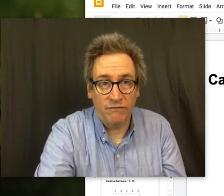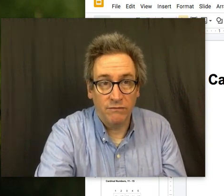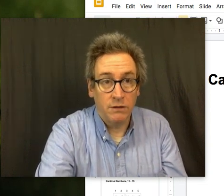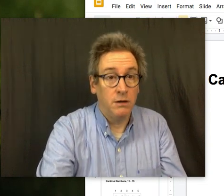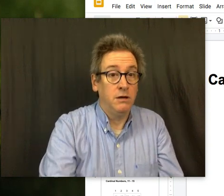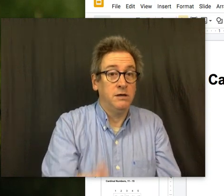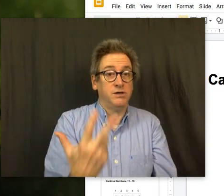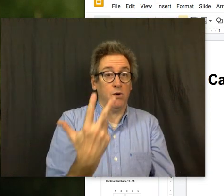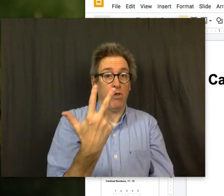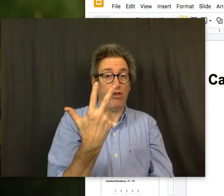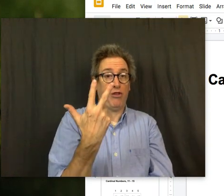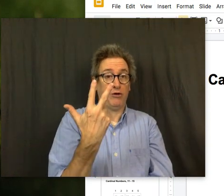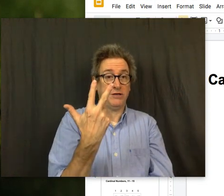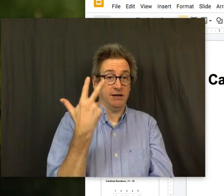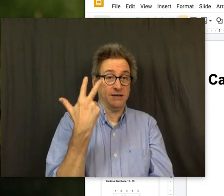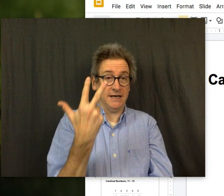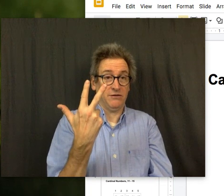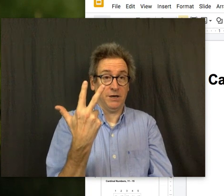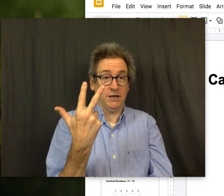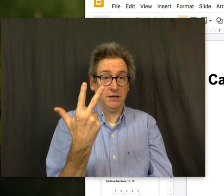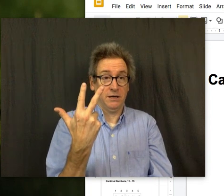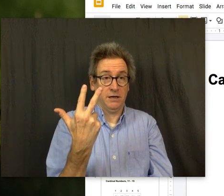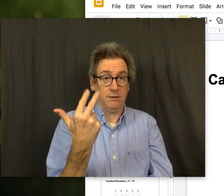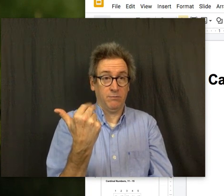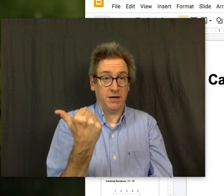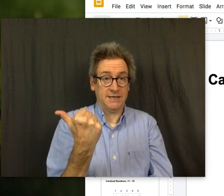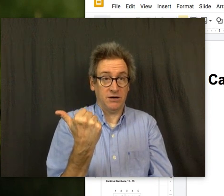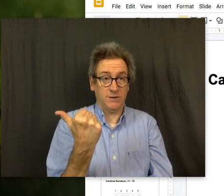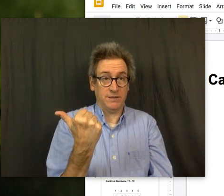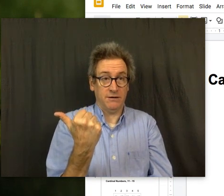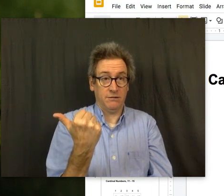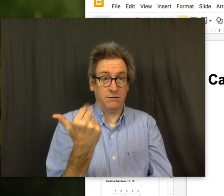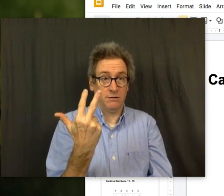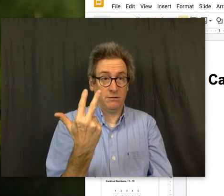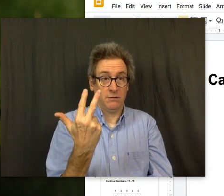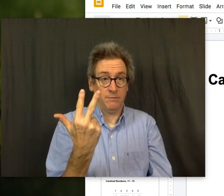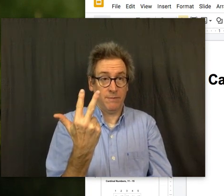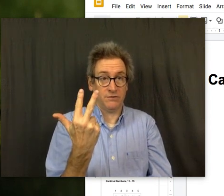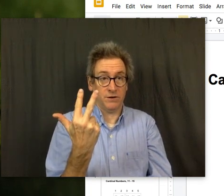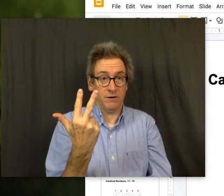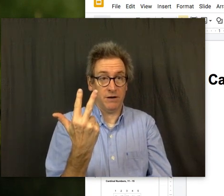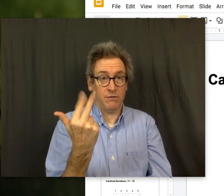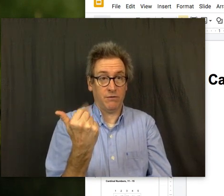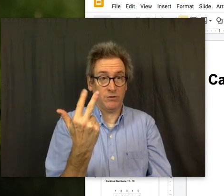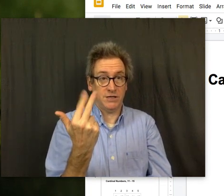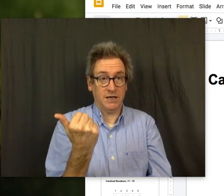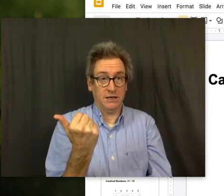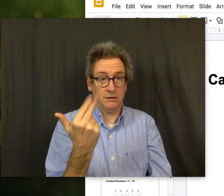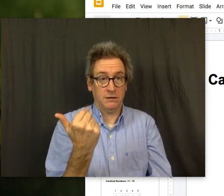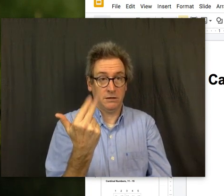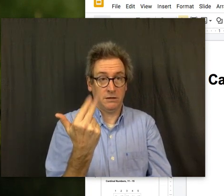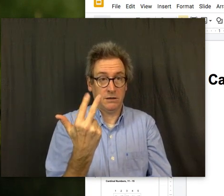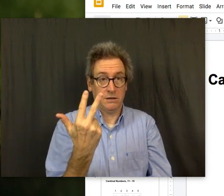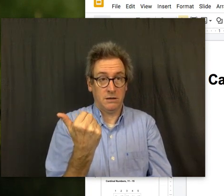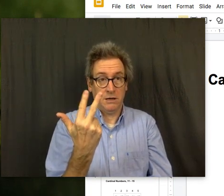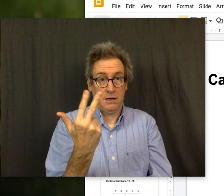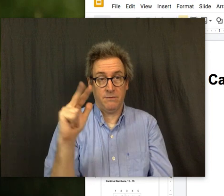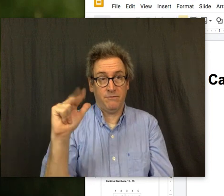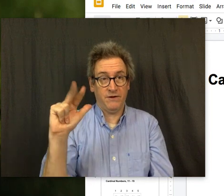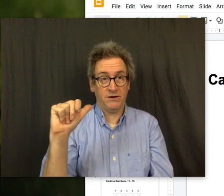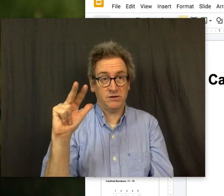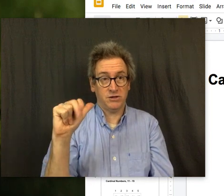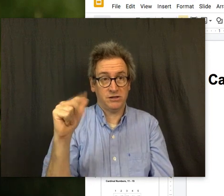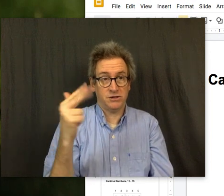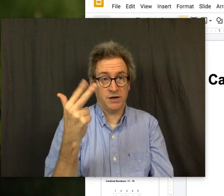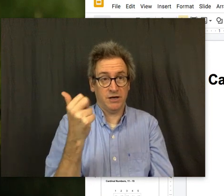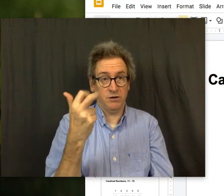wave. So 13, take a 3, bring it down to a 10, back to 3, right? 13. And